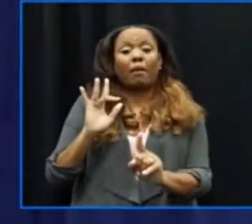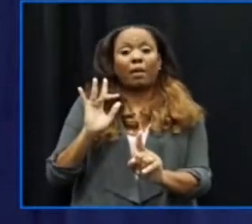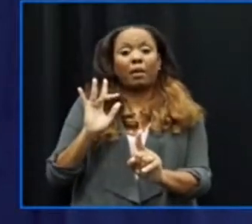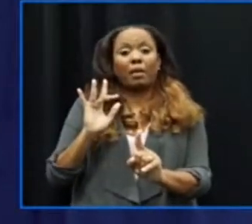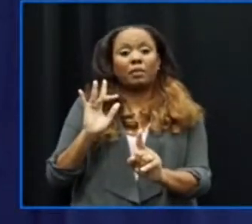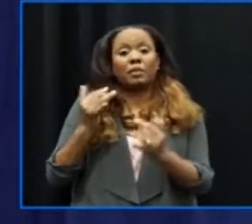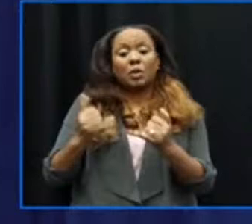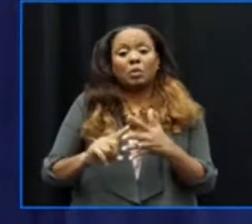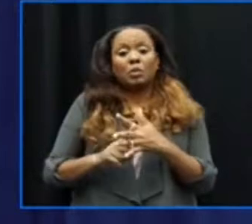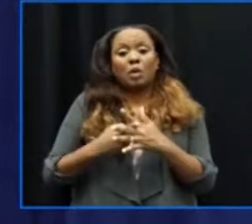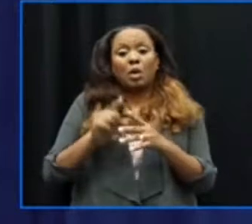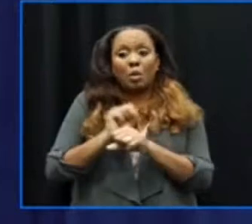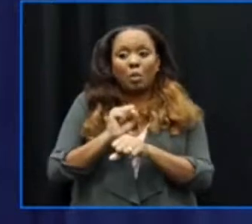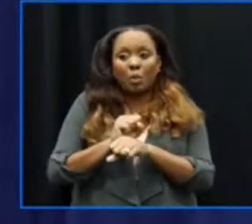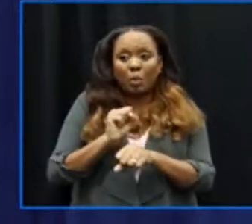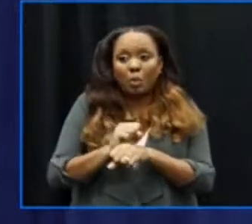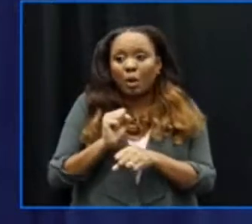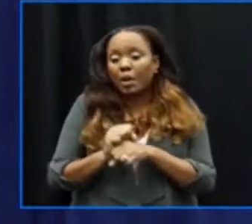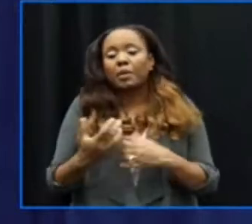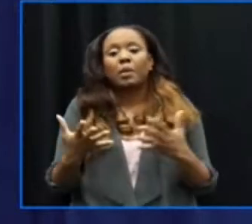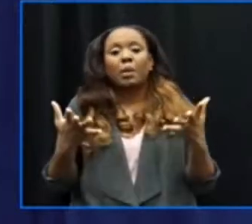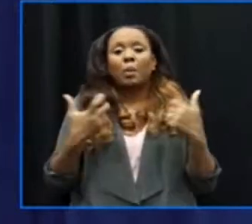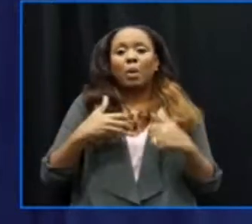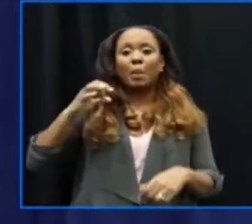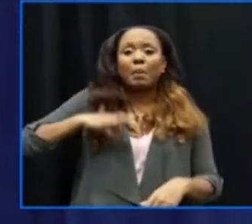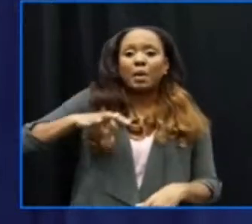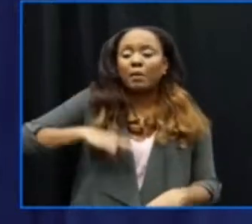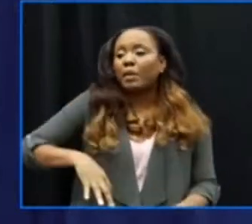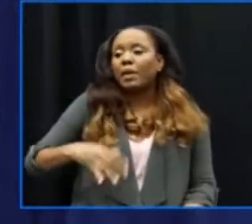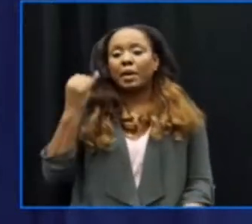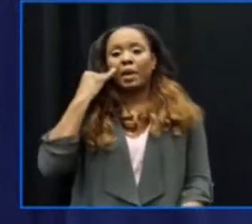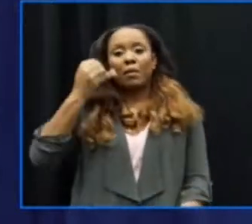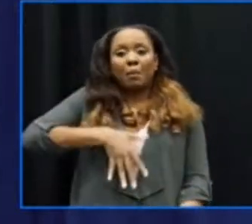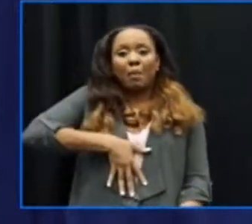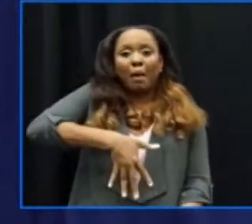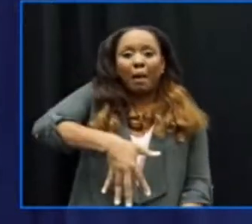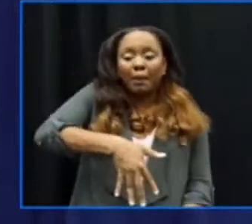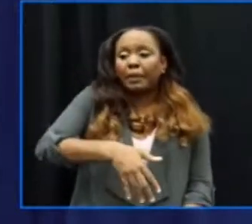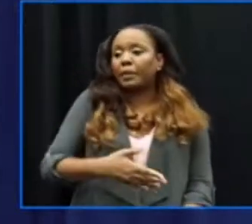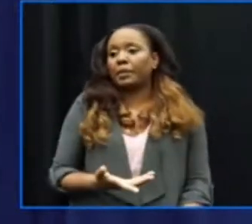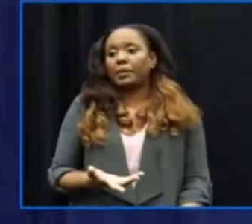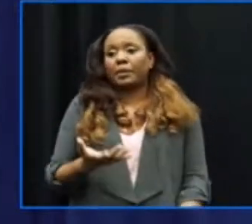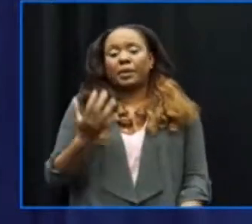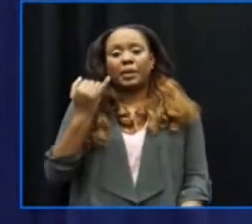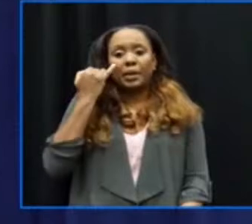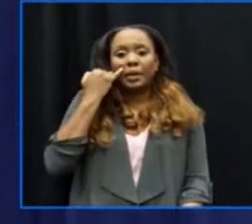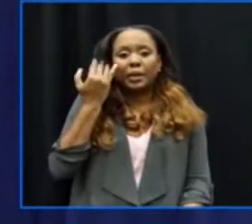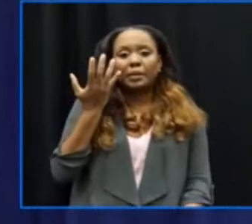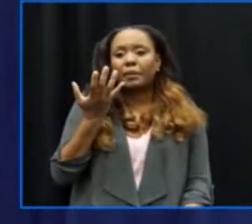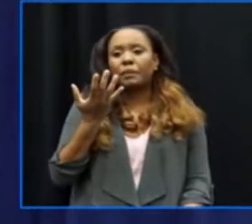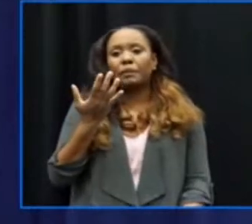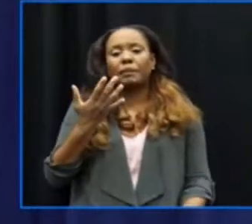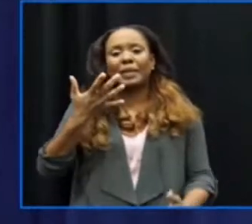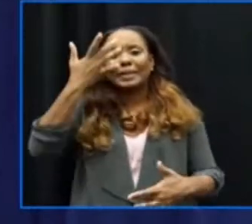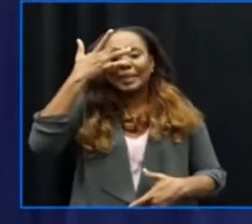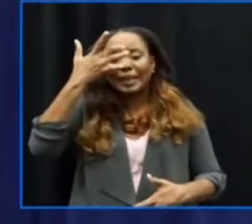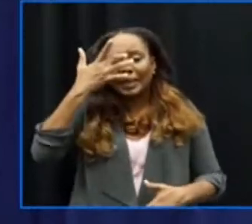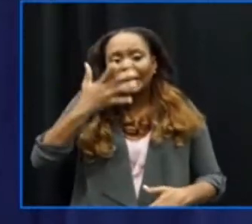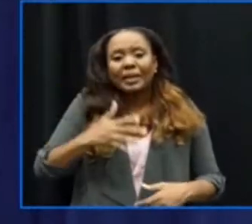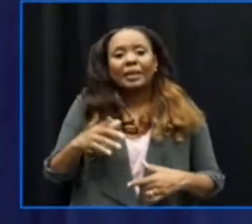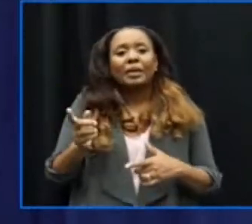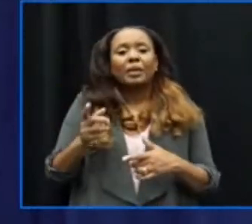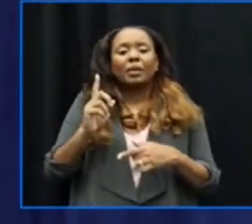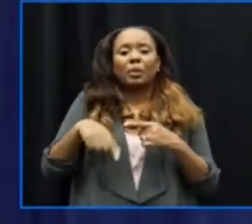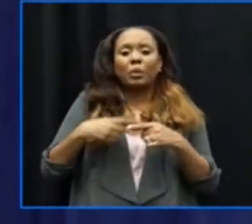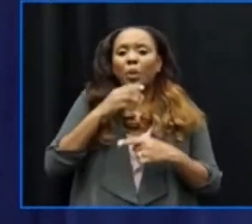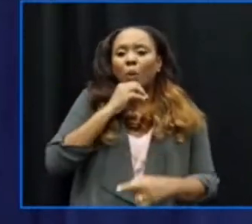as an employee, sickness benefit, maternity benefit, employment injury benefits, and then when they turn 67, they're